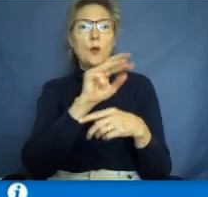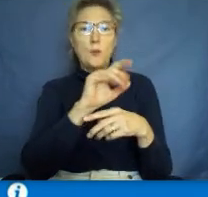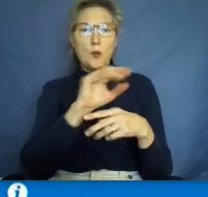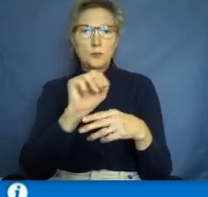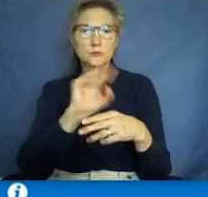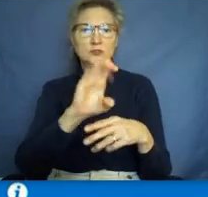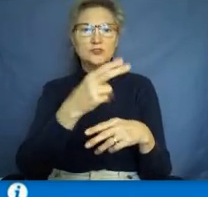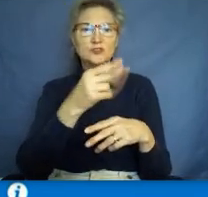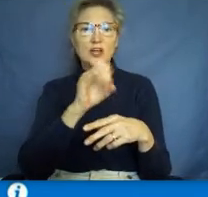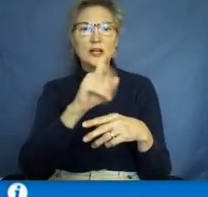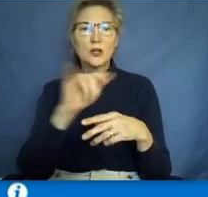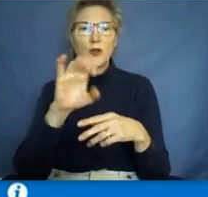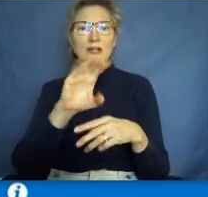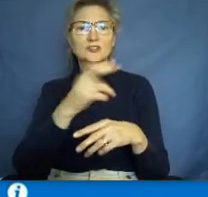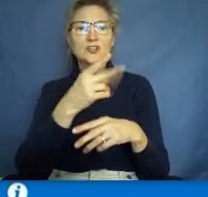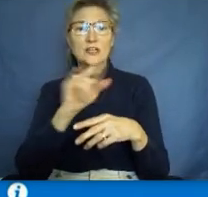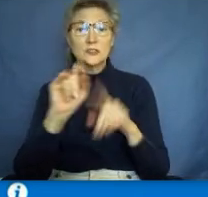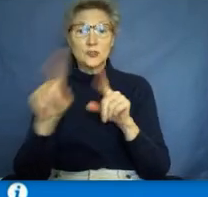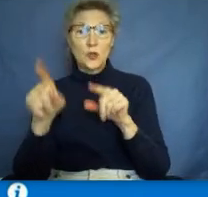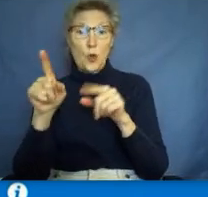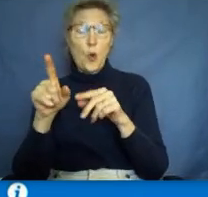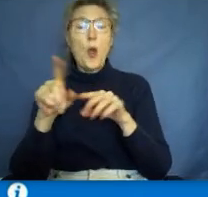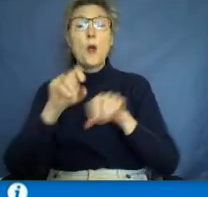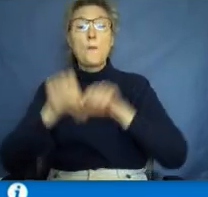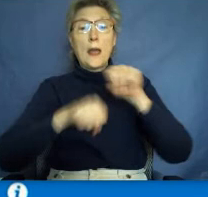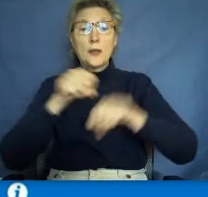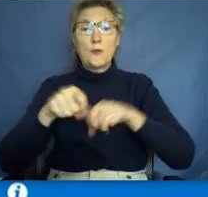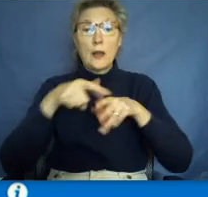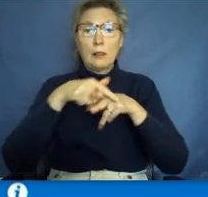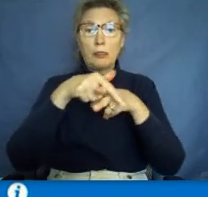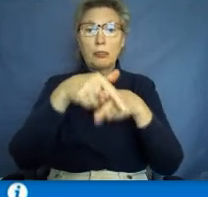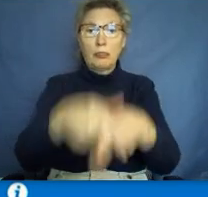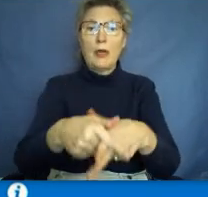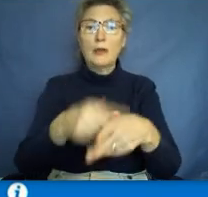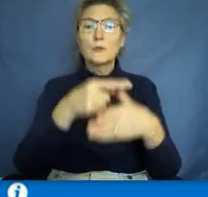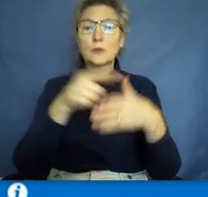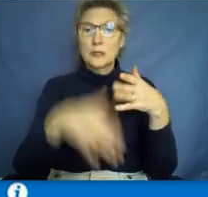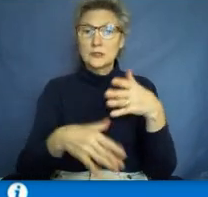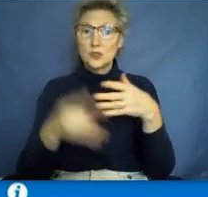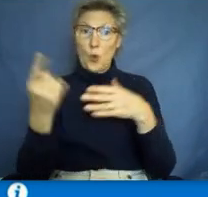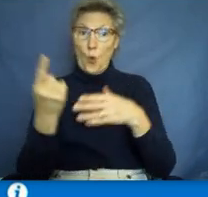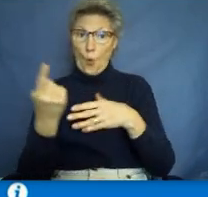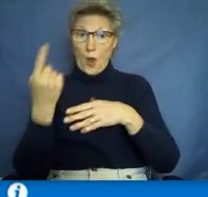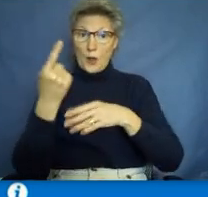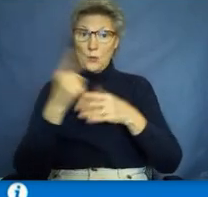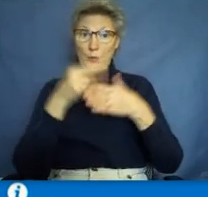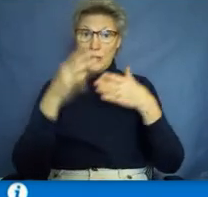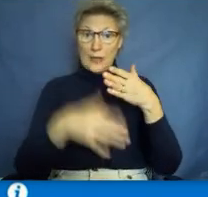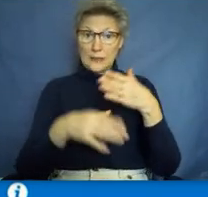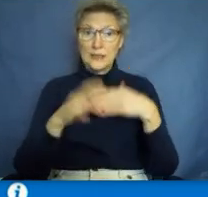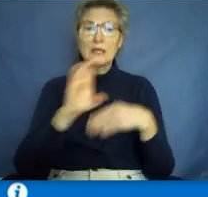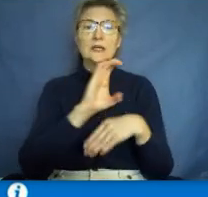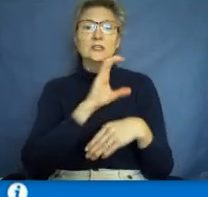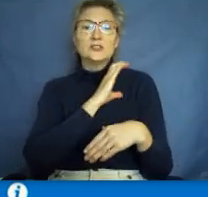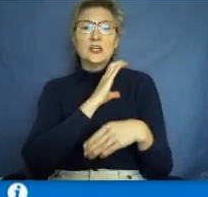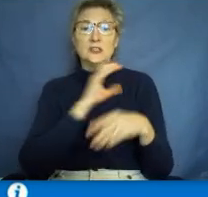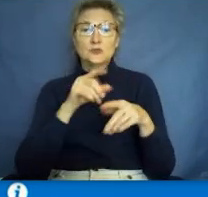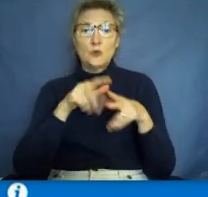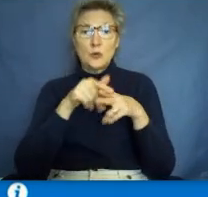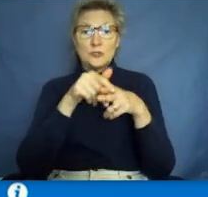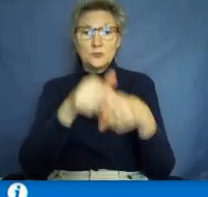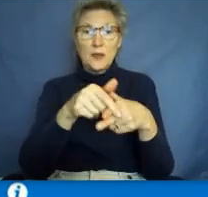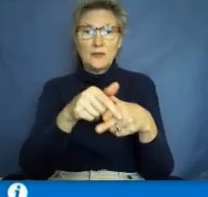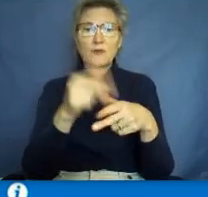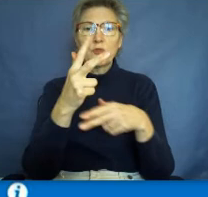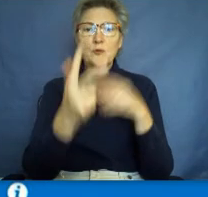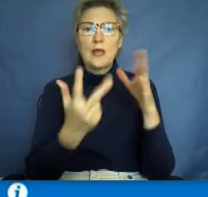rode his bike for 1 3/4 hours. How much longer did Chandler ride her bike than Ramon did? The first thing I'm going to do is I'm going to